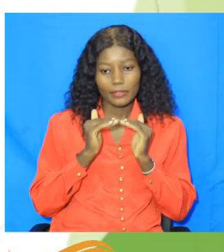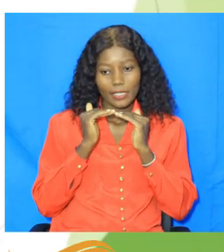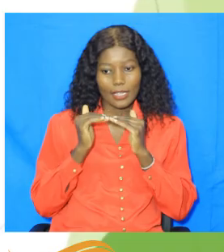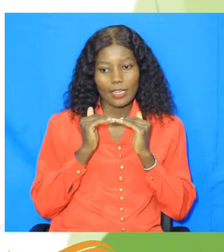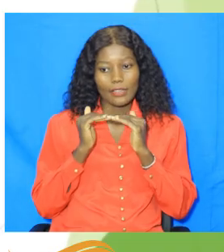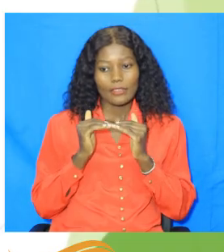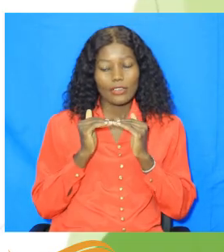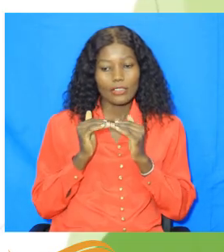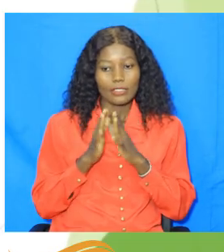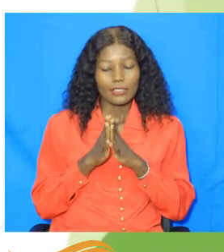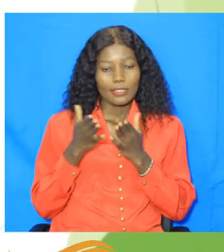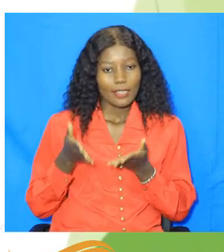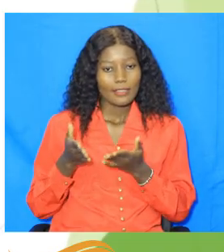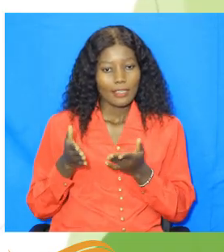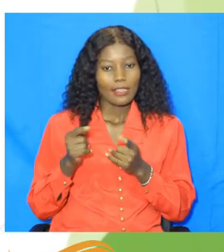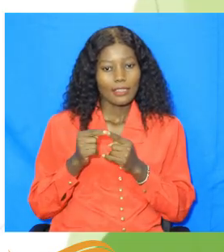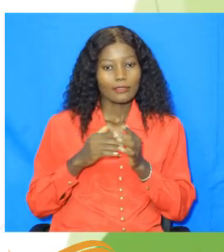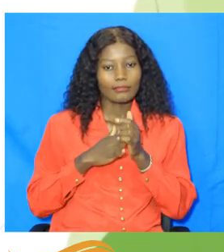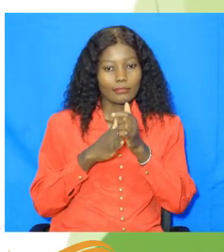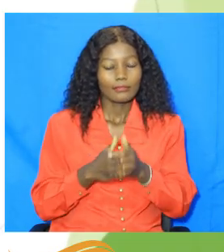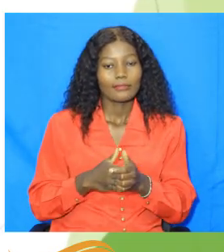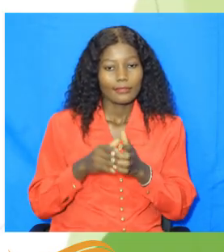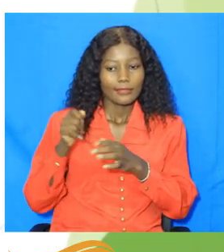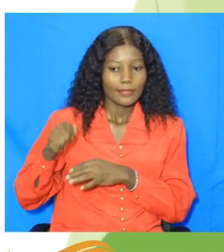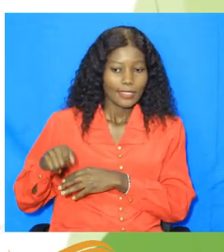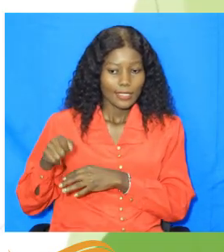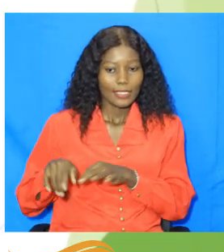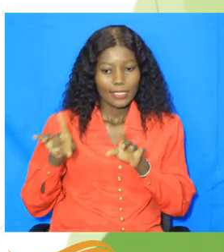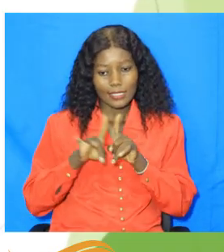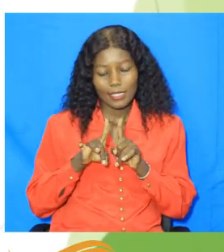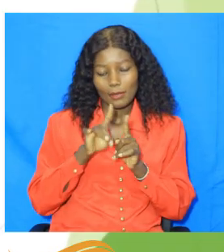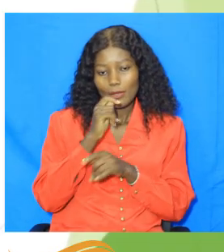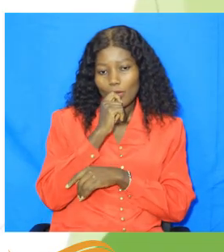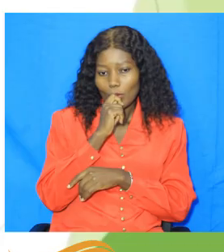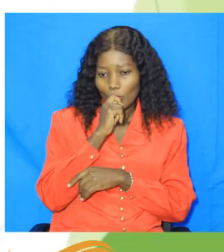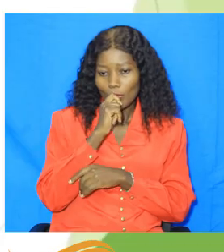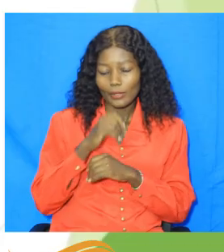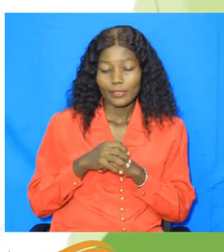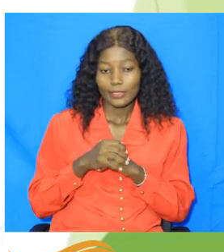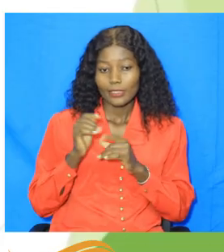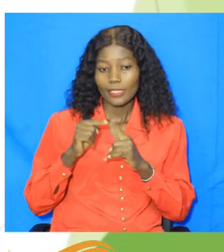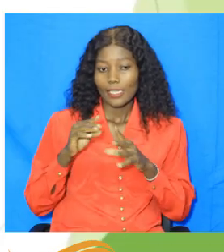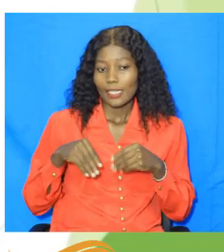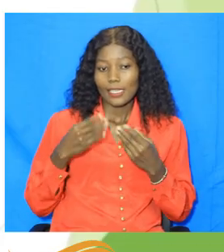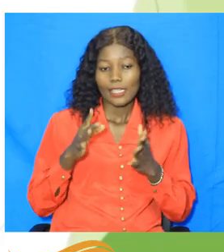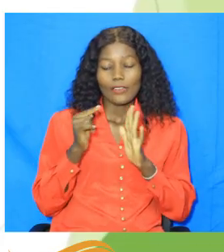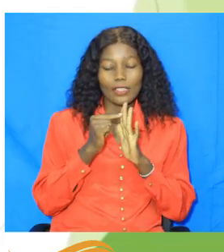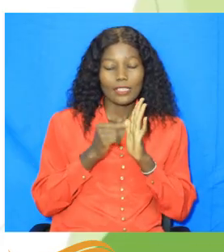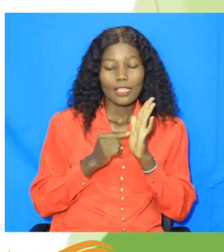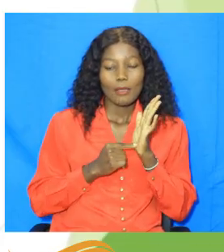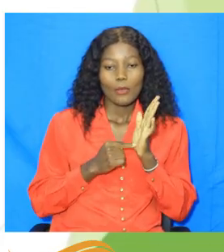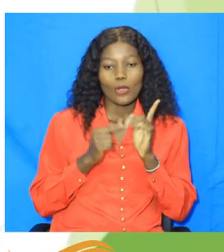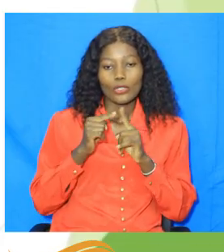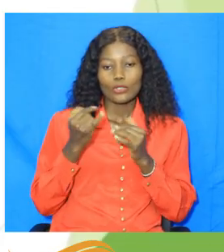are there to guide the judges, to guide the referees in awarding the points to